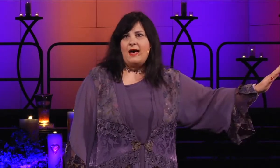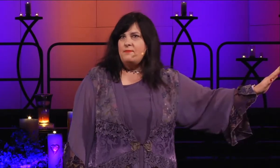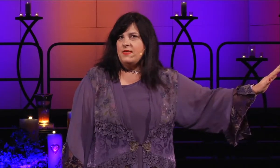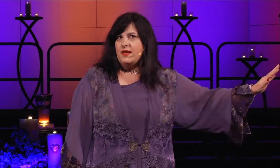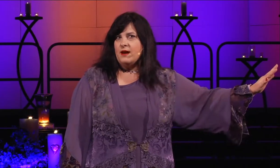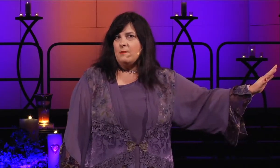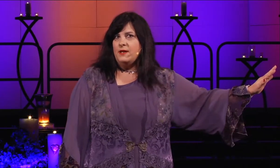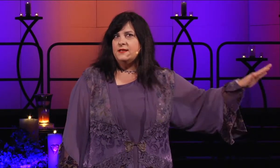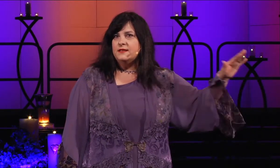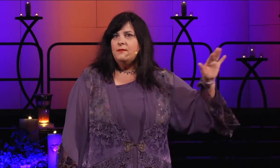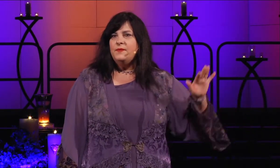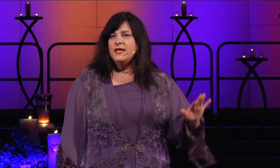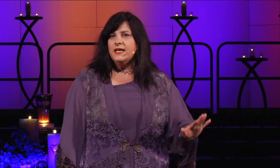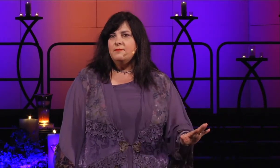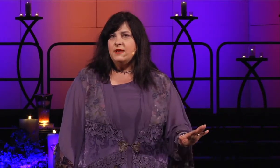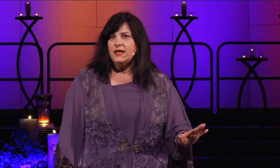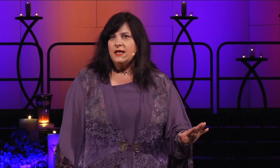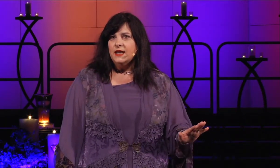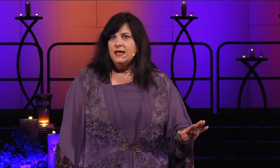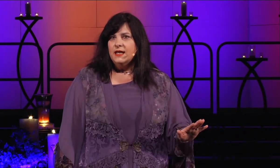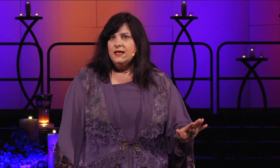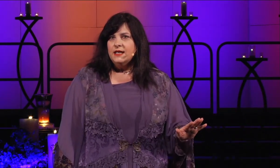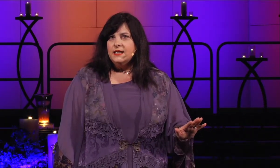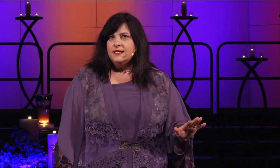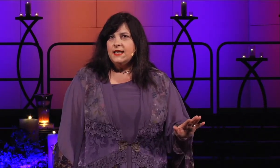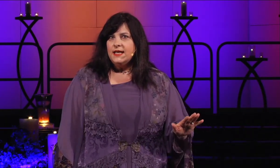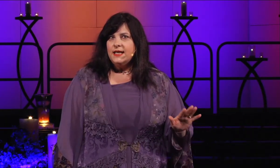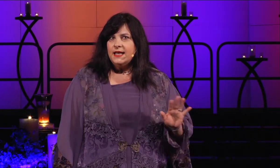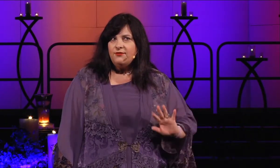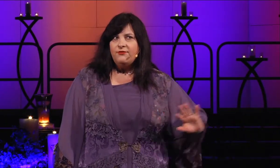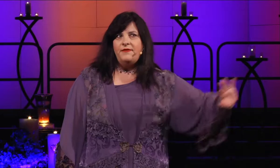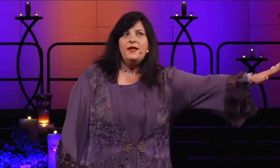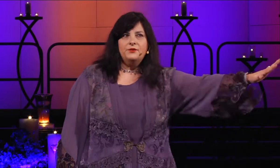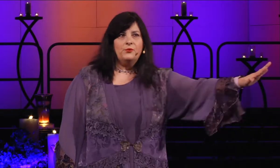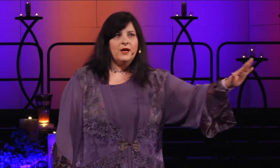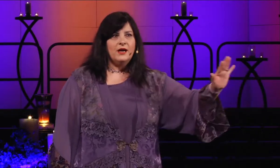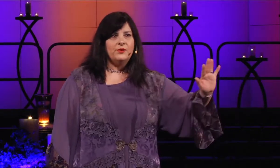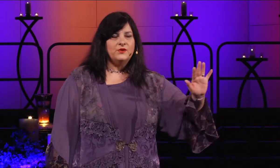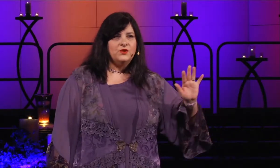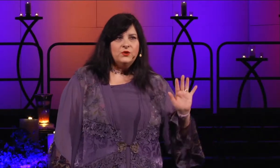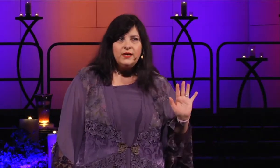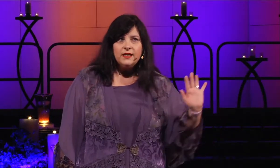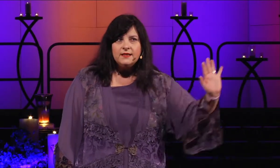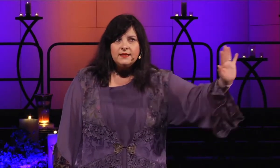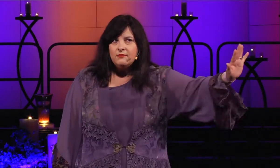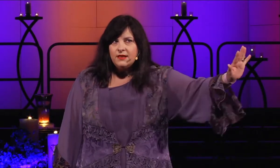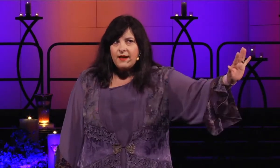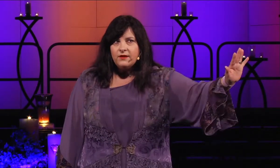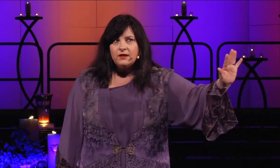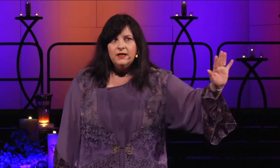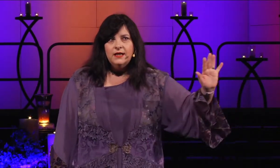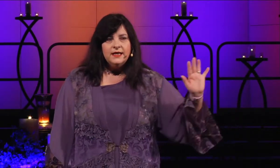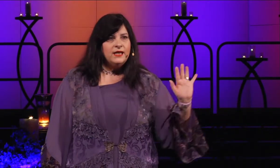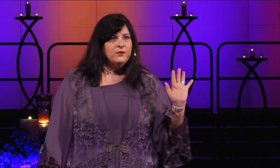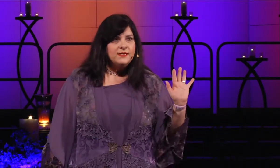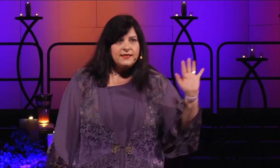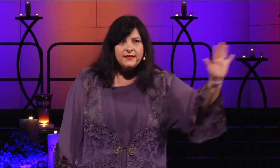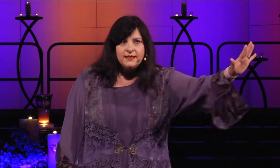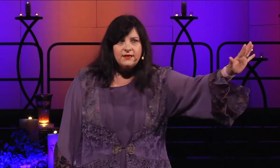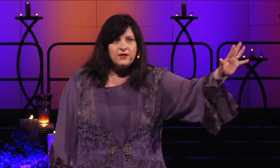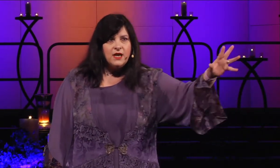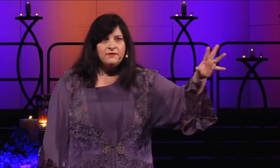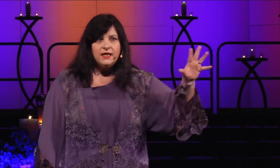what happened there, but something in me said that he felt what I was doing at some level, that he